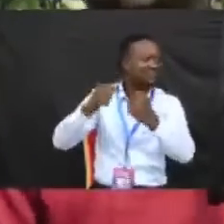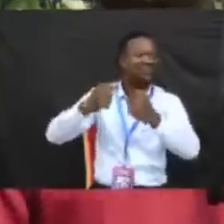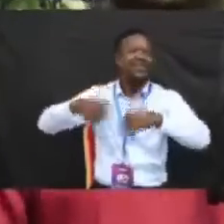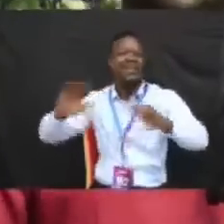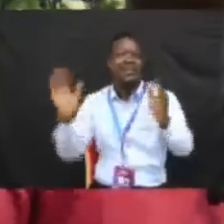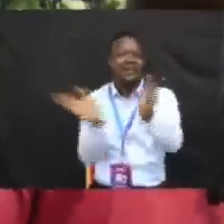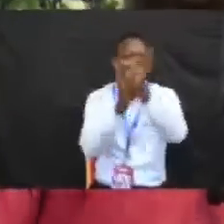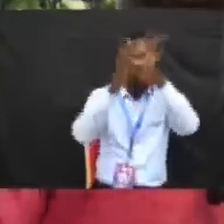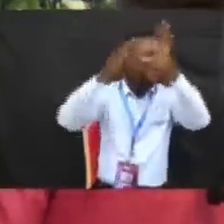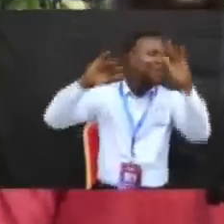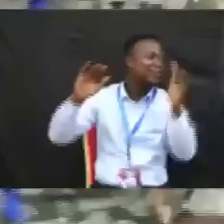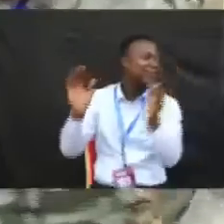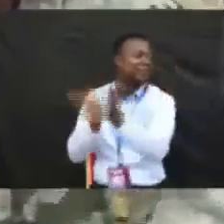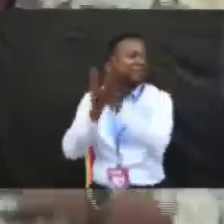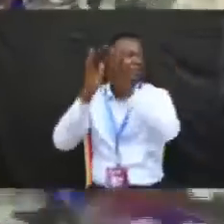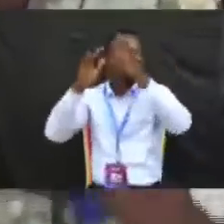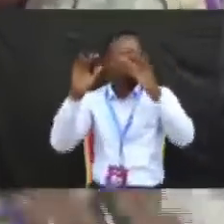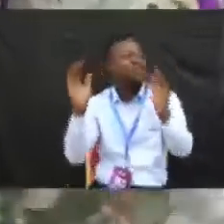Say hallelujah.